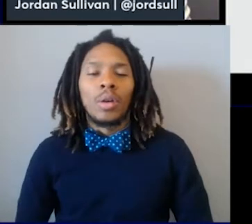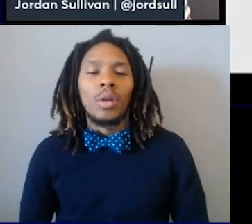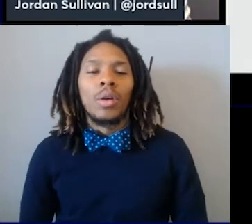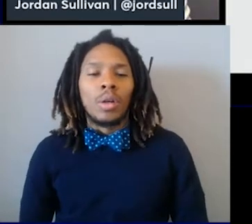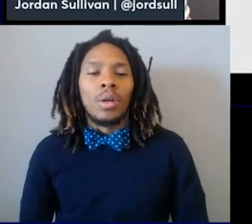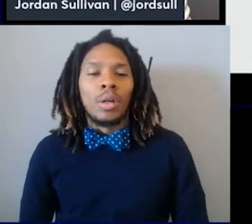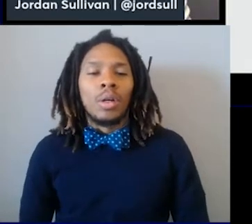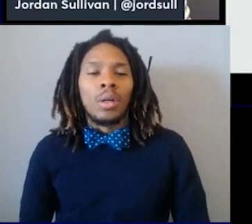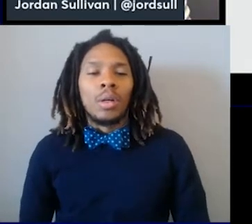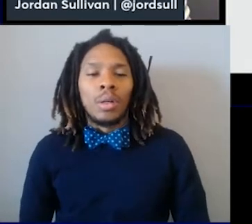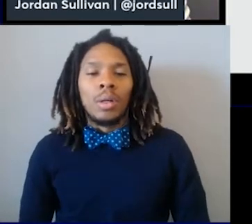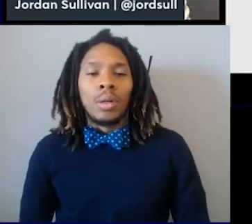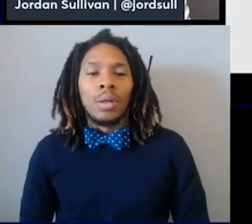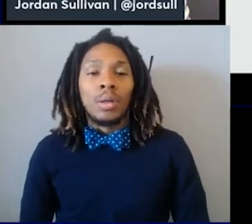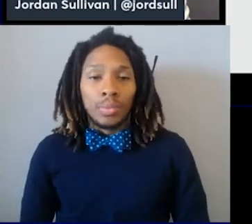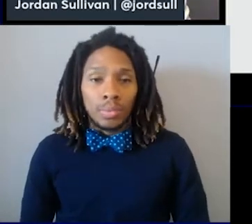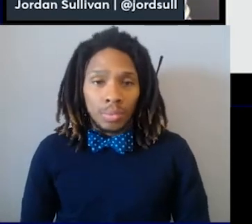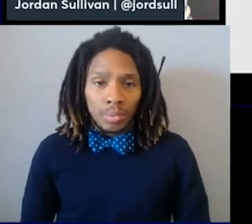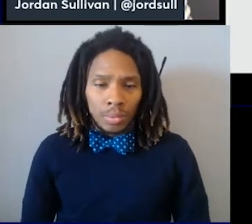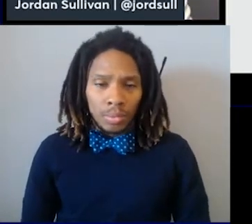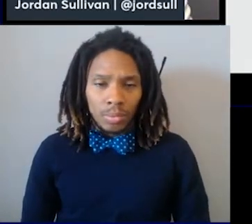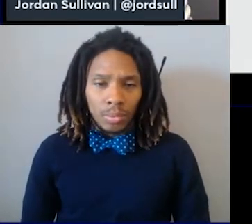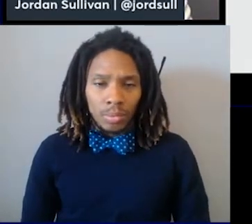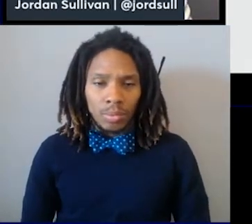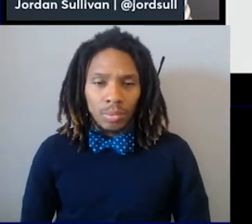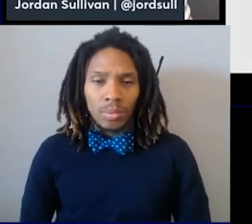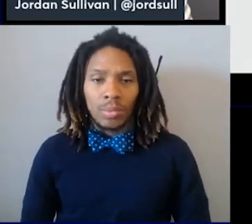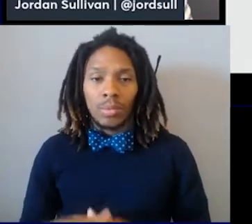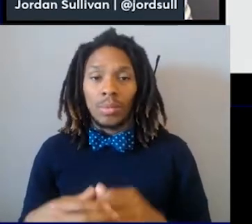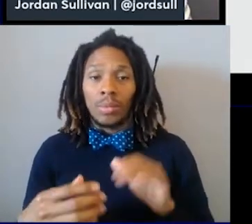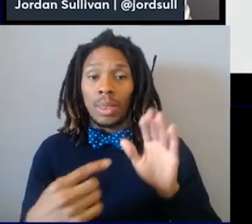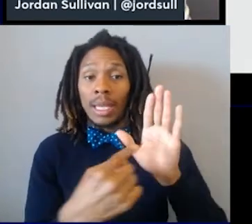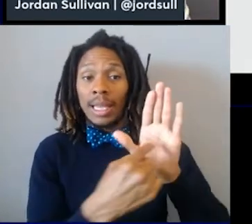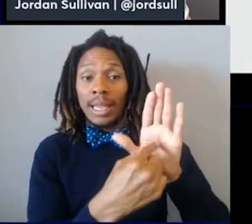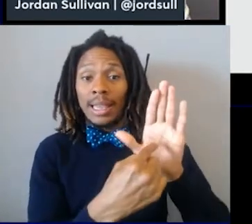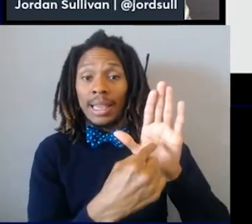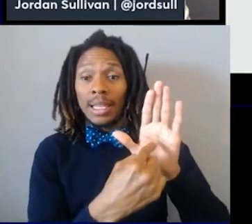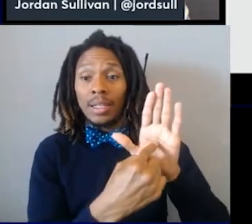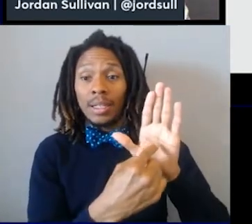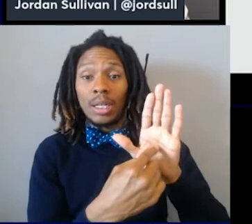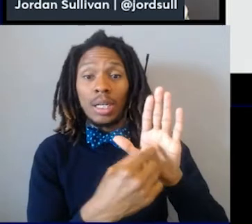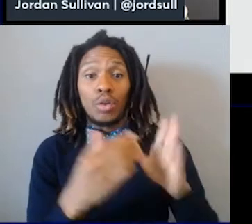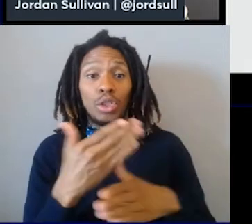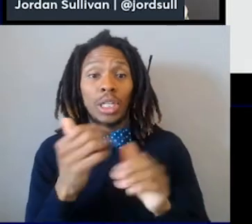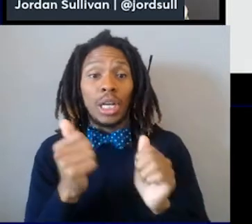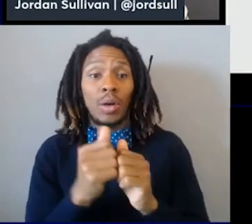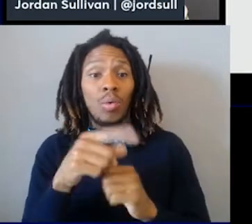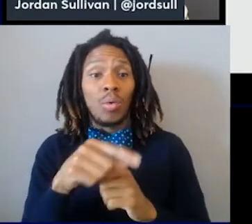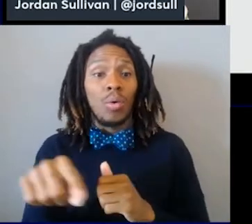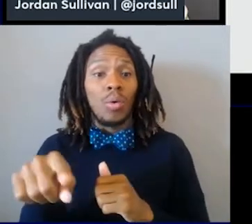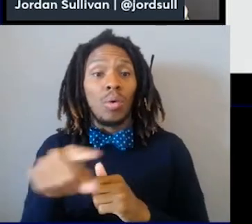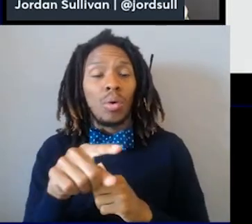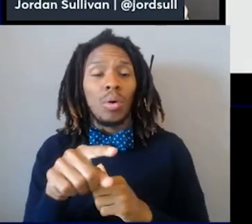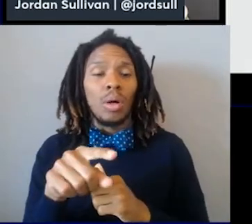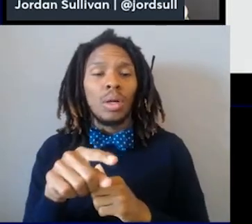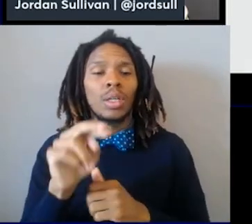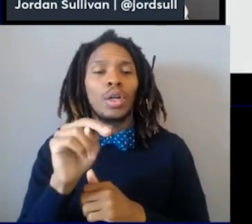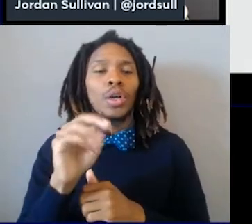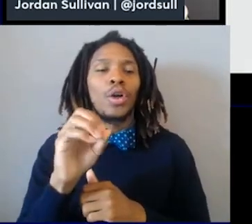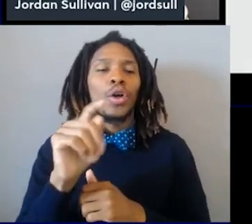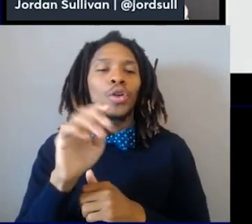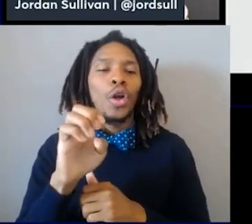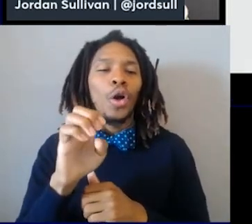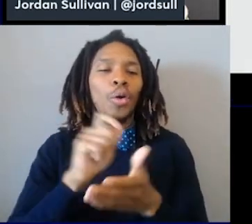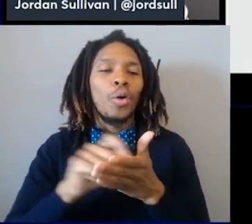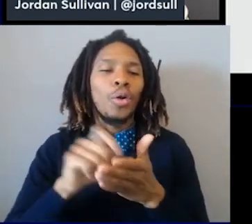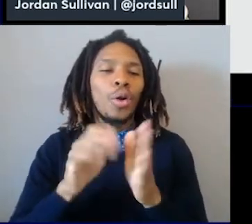Awesome. Again, this page we're gonna share it with you. This is just a notebook with overview of Qiskit